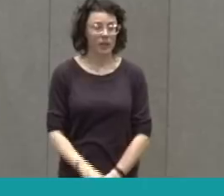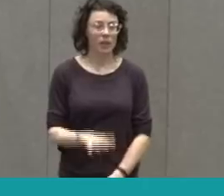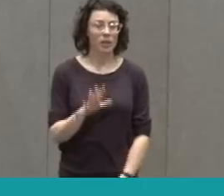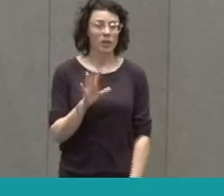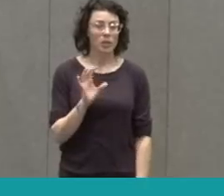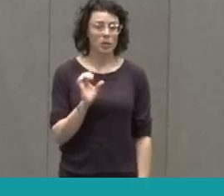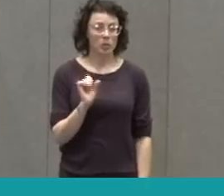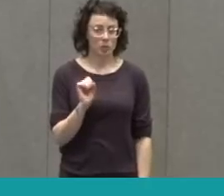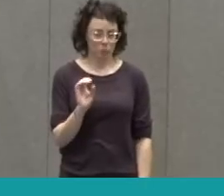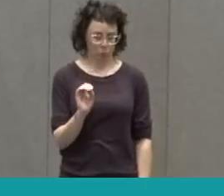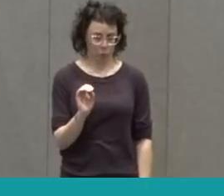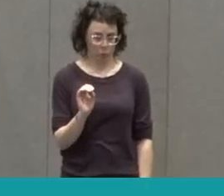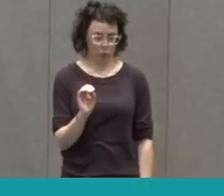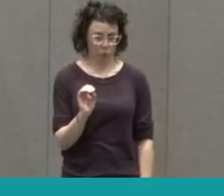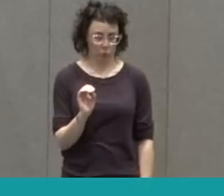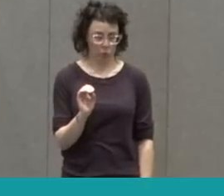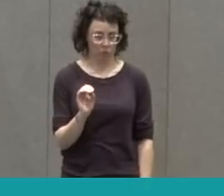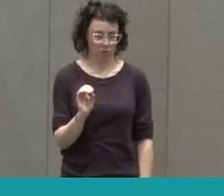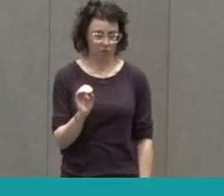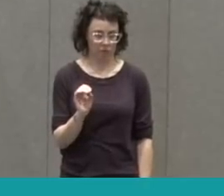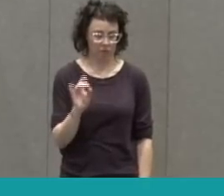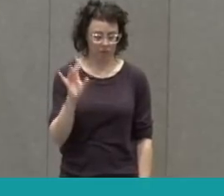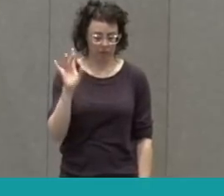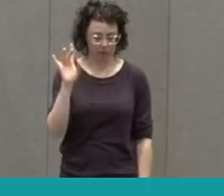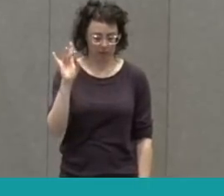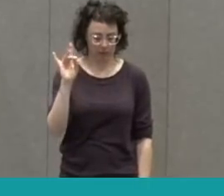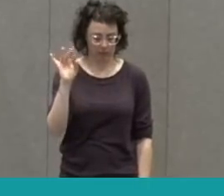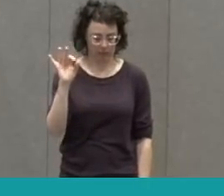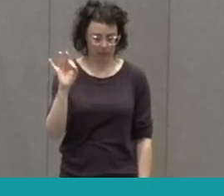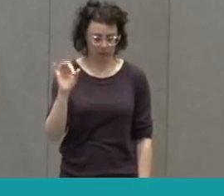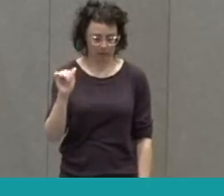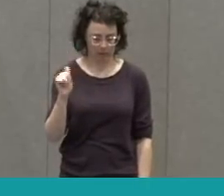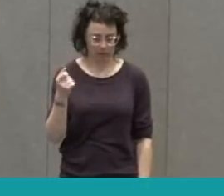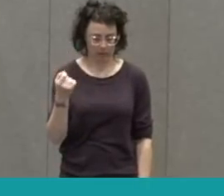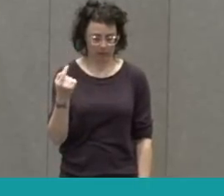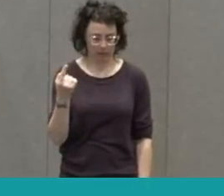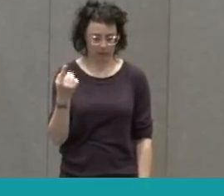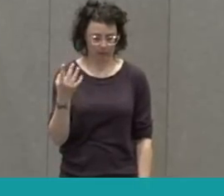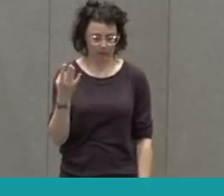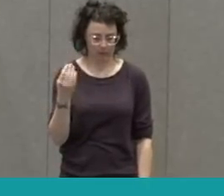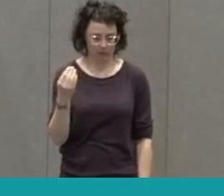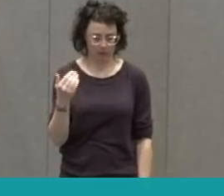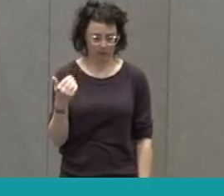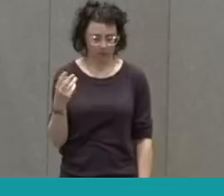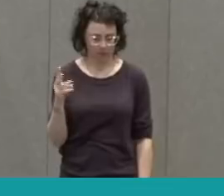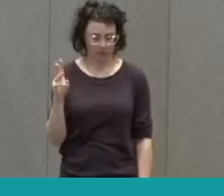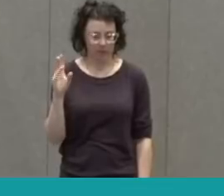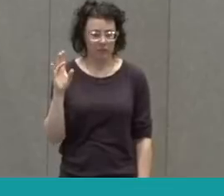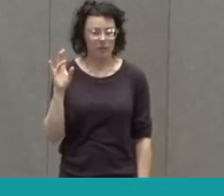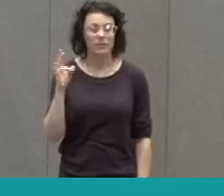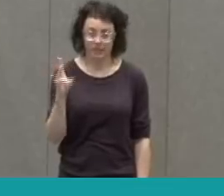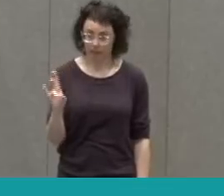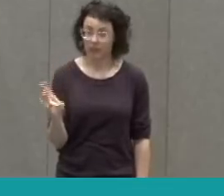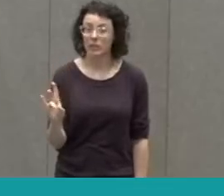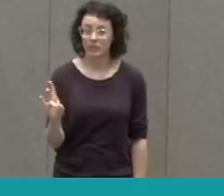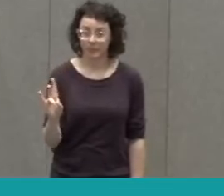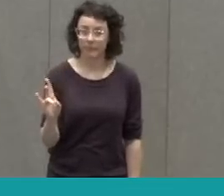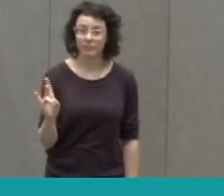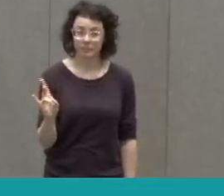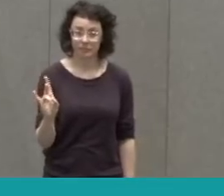So 8, 9, 10, 11, 12, 13, 14, 15, 16, 17.